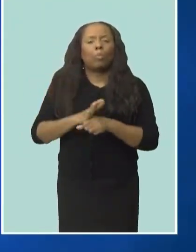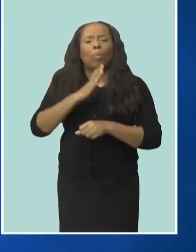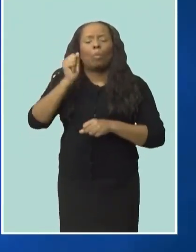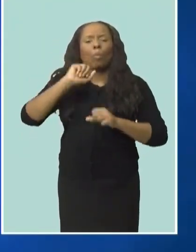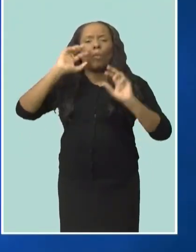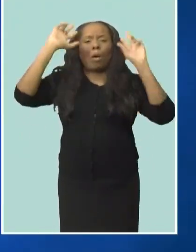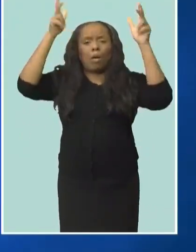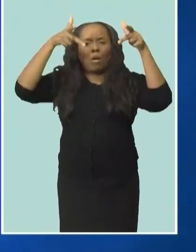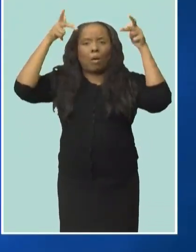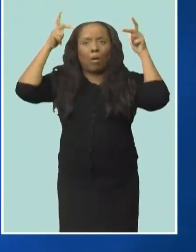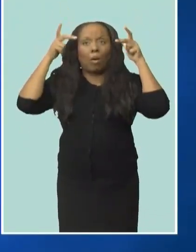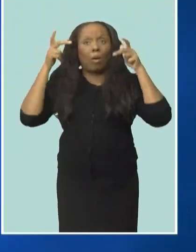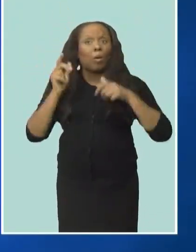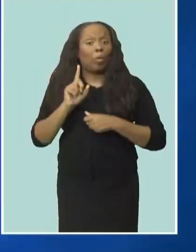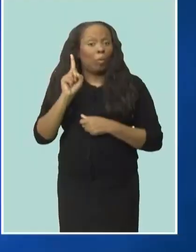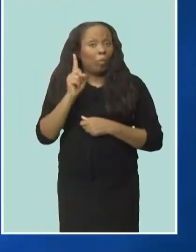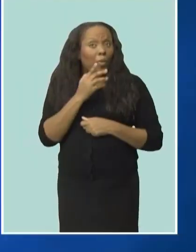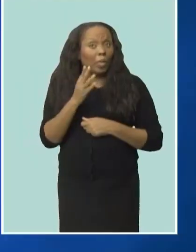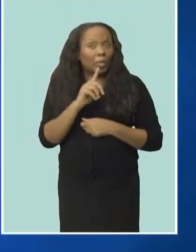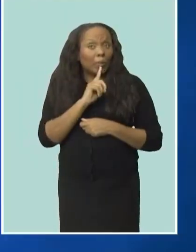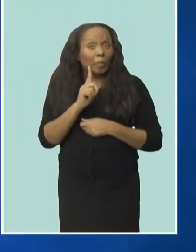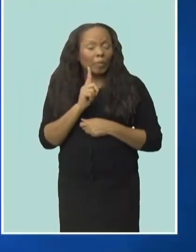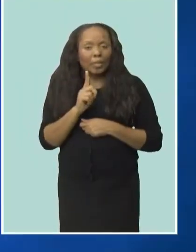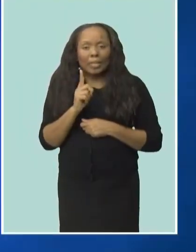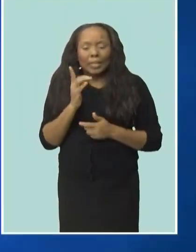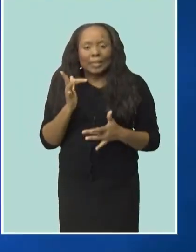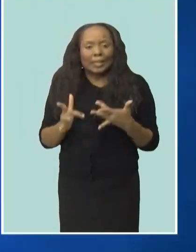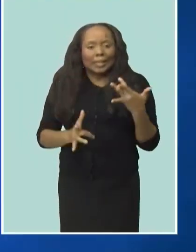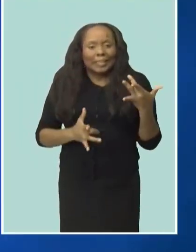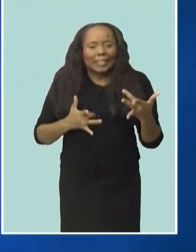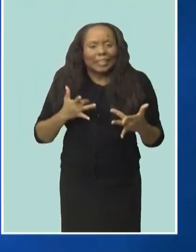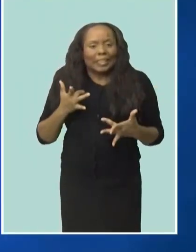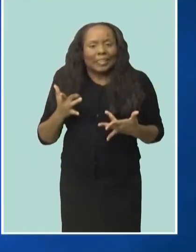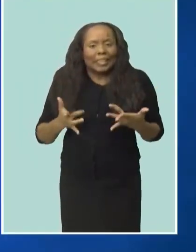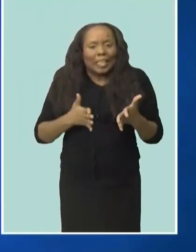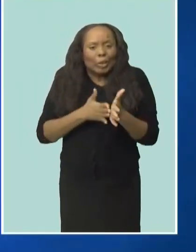2025. One thing is sure, the excitement of crop over